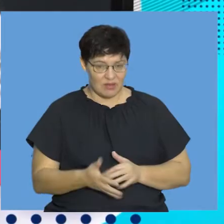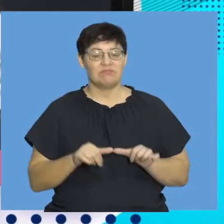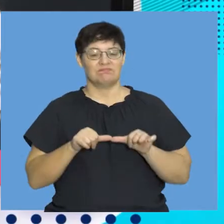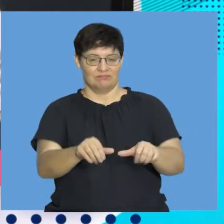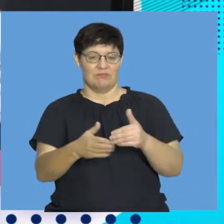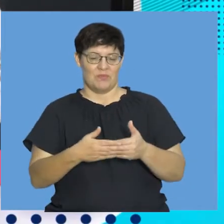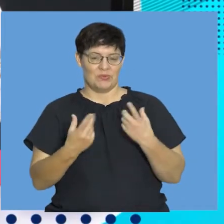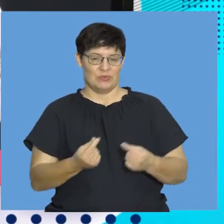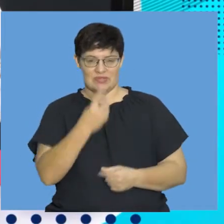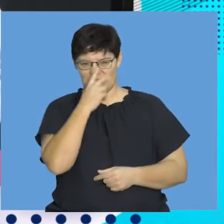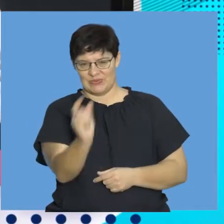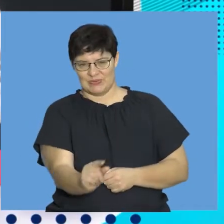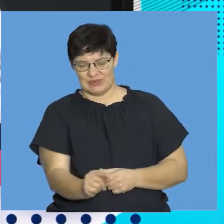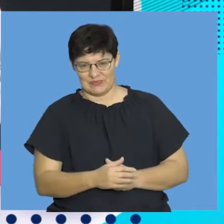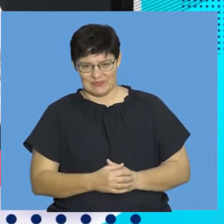more. See you in a jiffy.